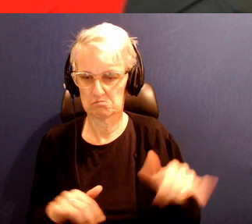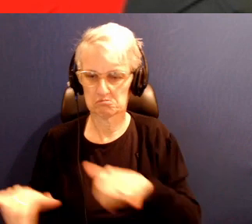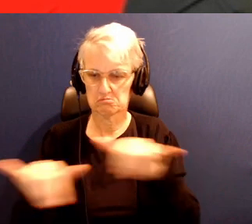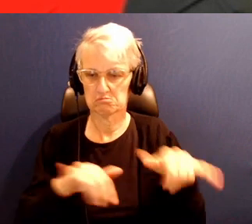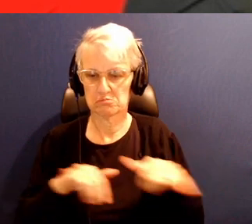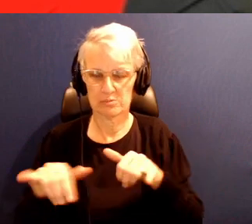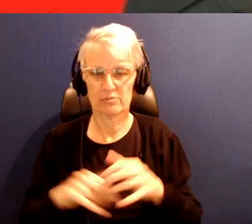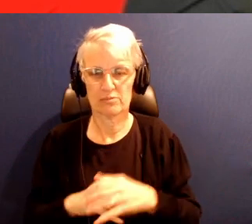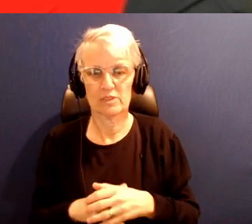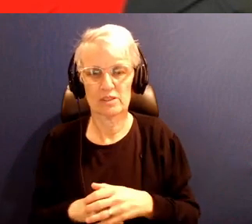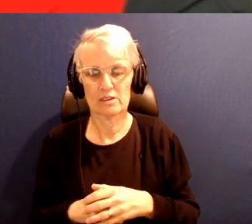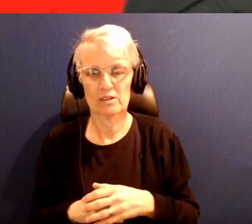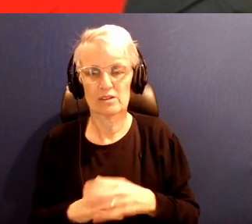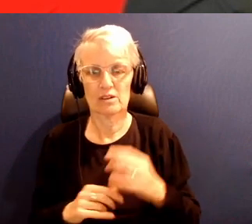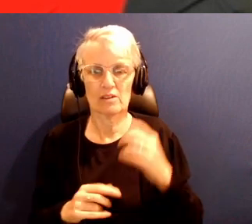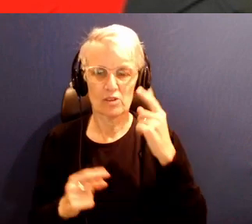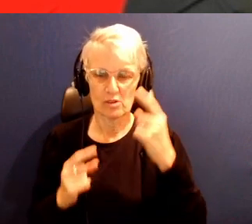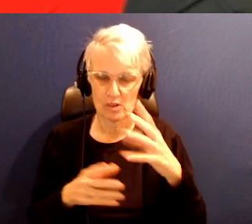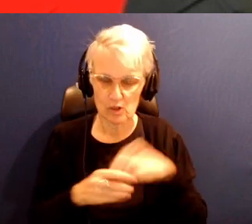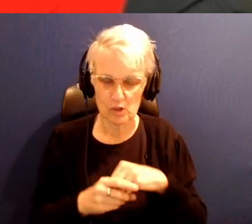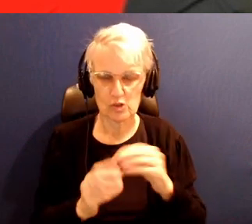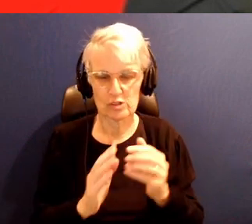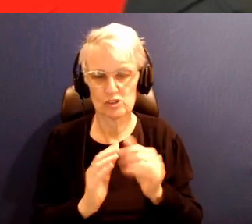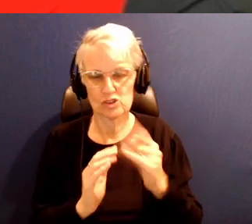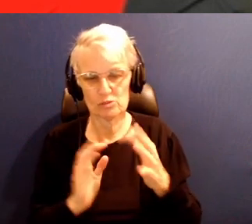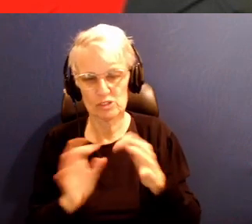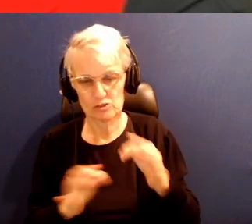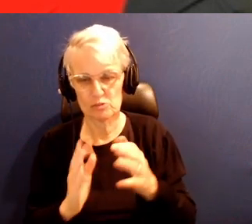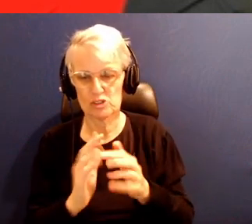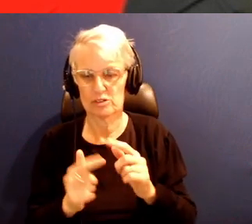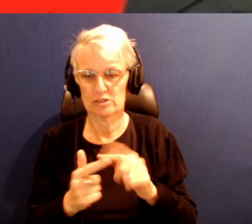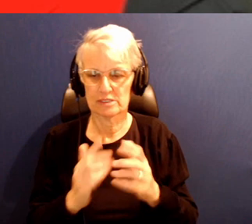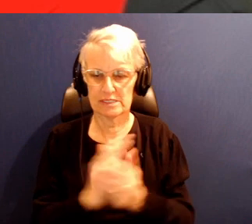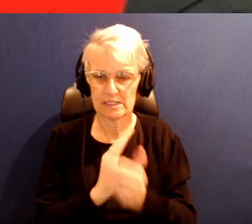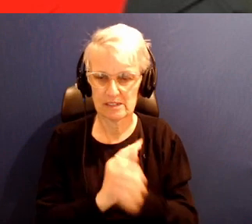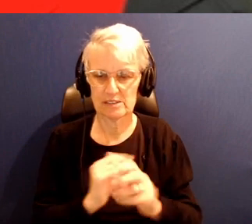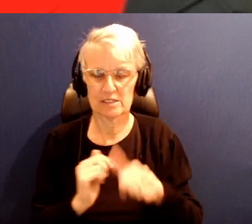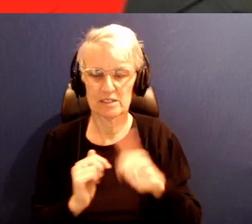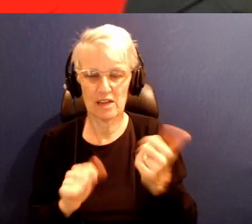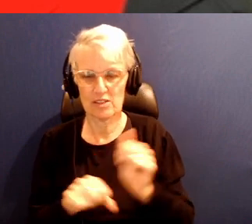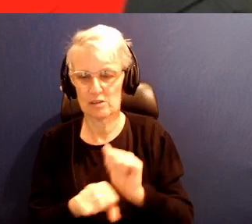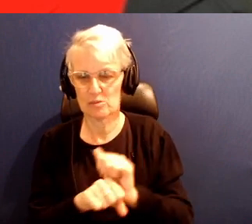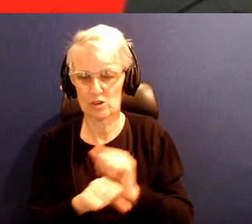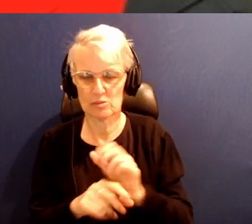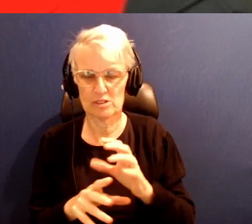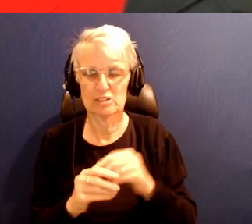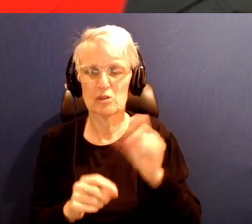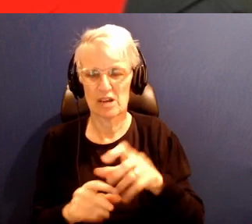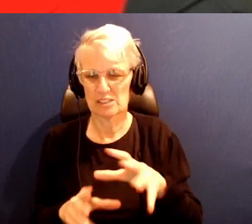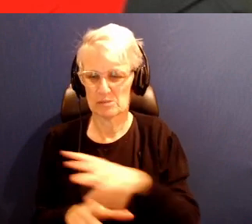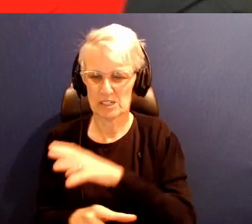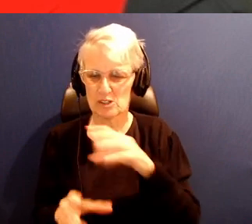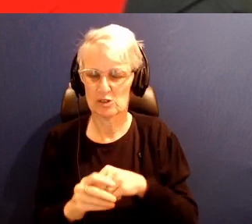pay. Considerations for intern skills, job descriptions, as well as any other employment conditions must